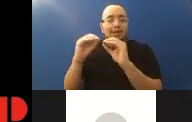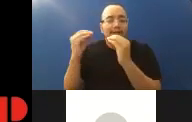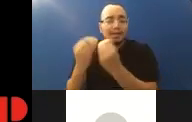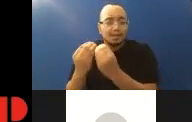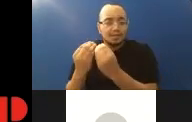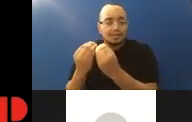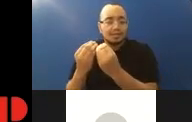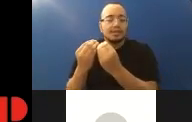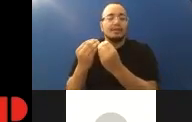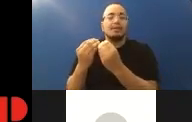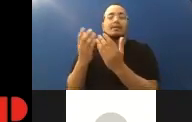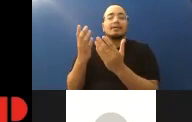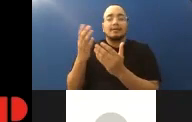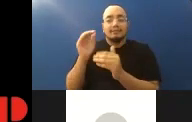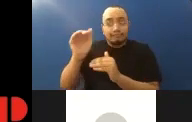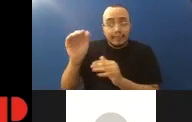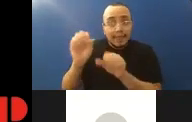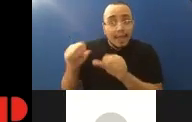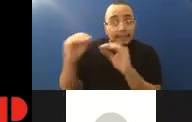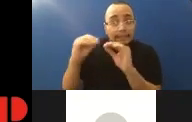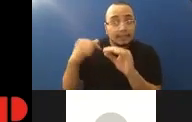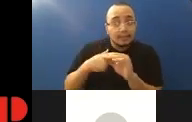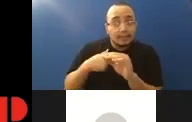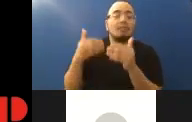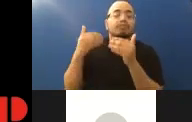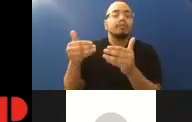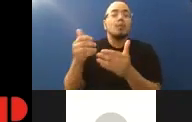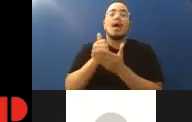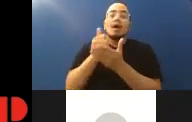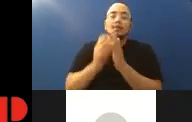that has the capacity to teach you and to help you grow.